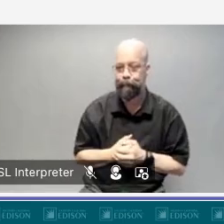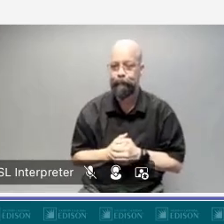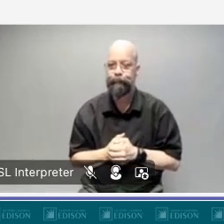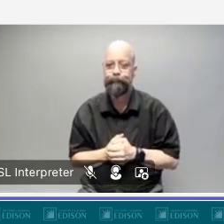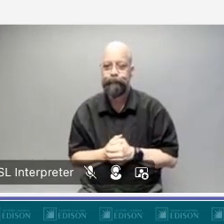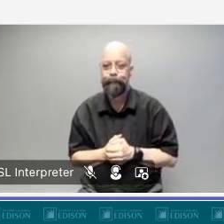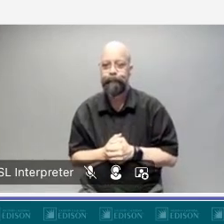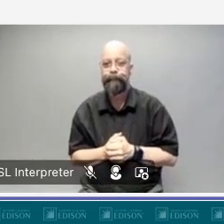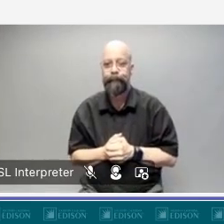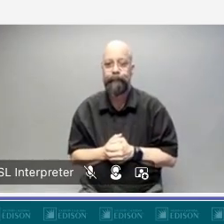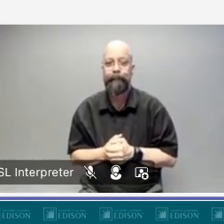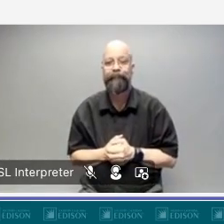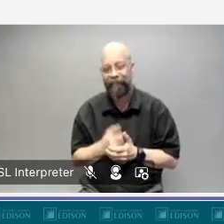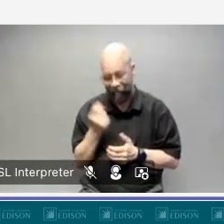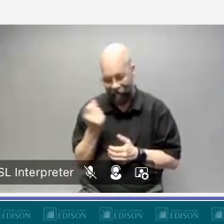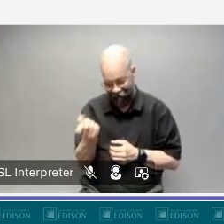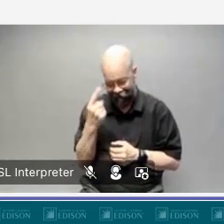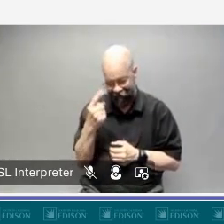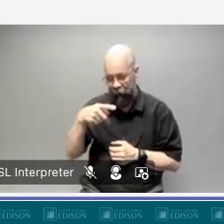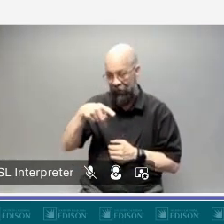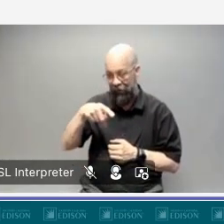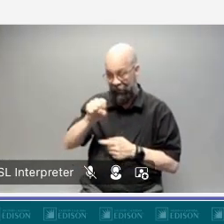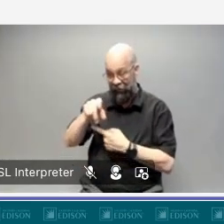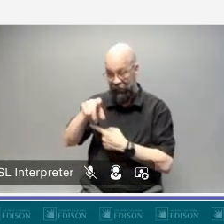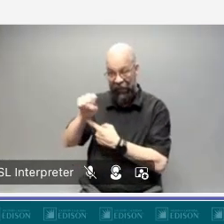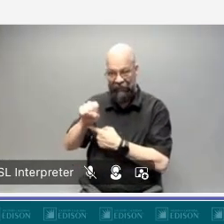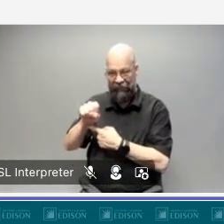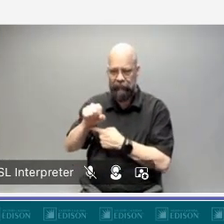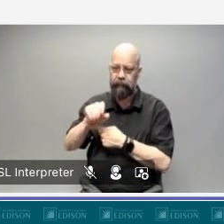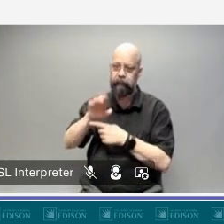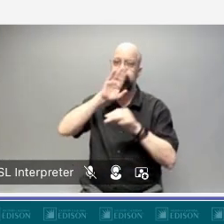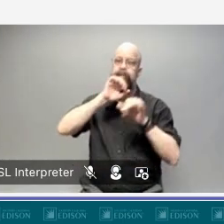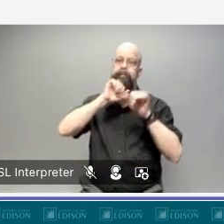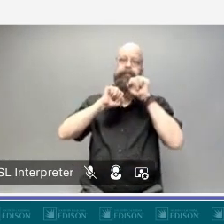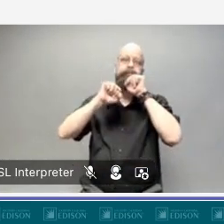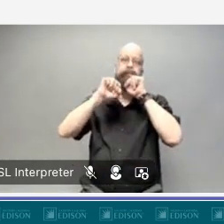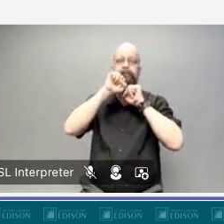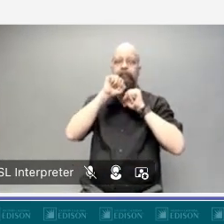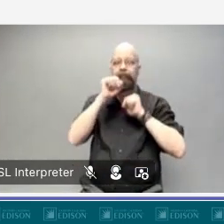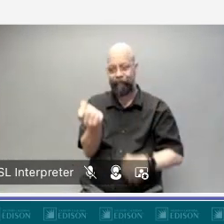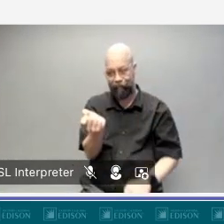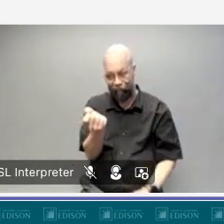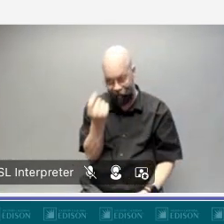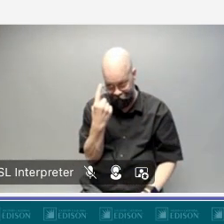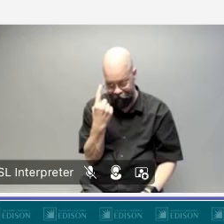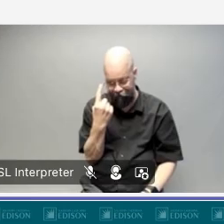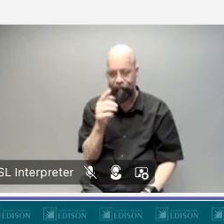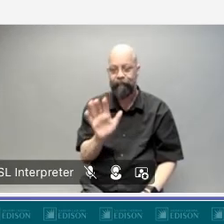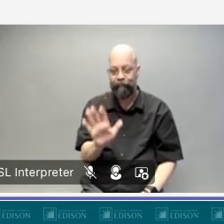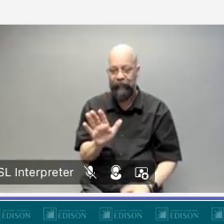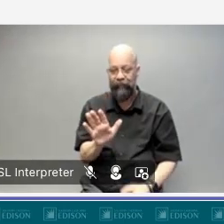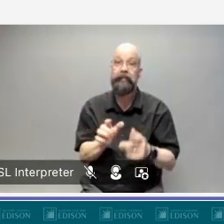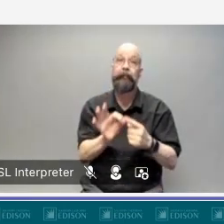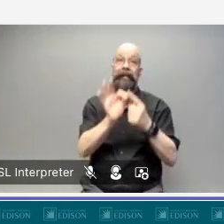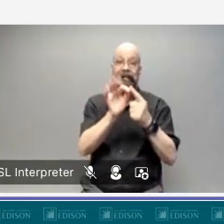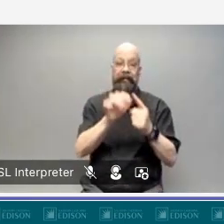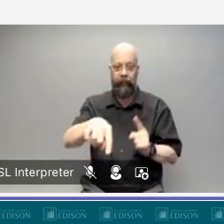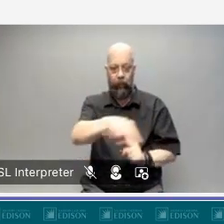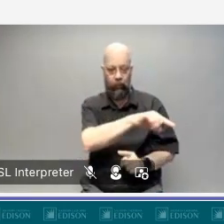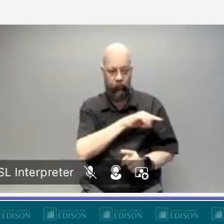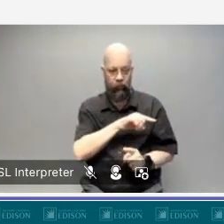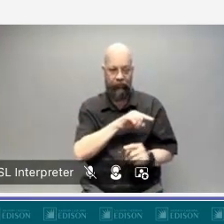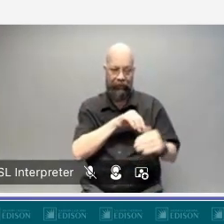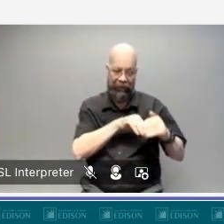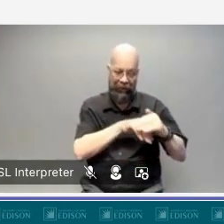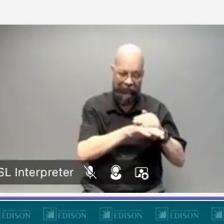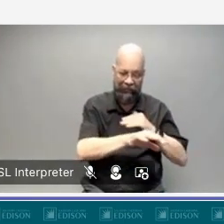other outages are a hardship to our communities, especially individuals with access and functional needs. And we also